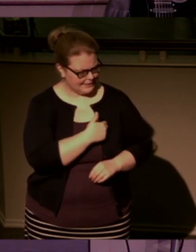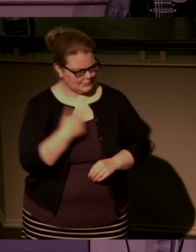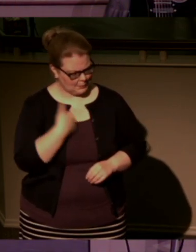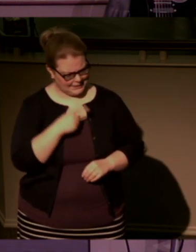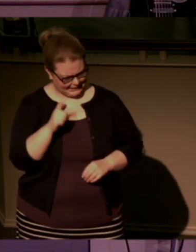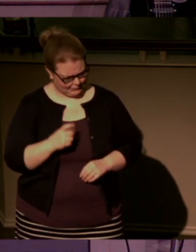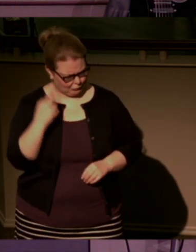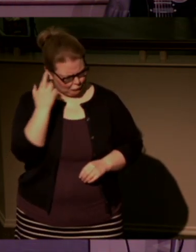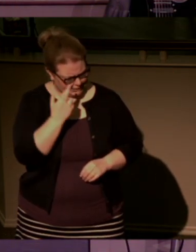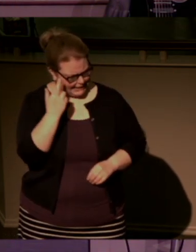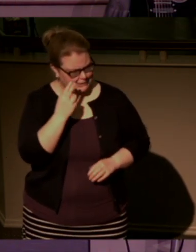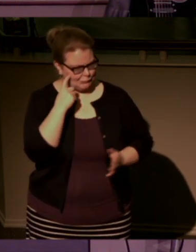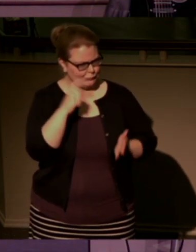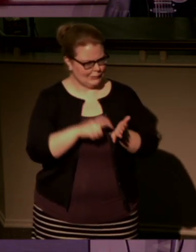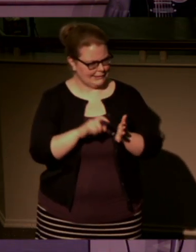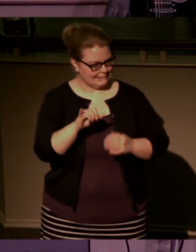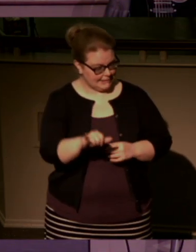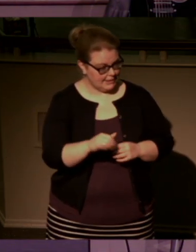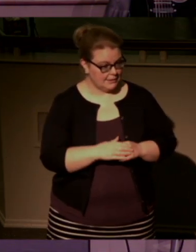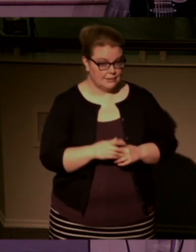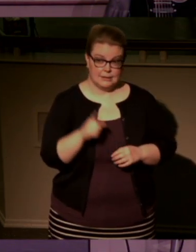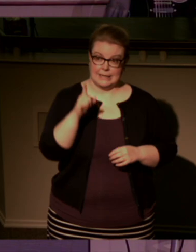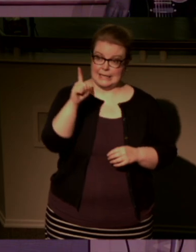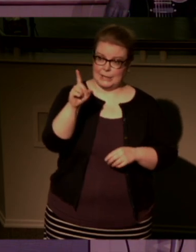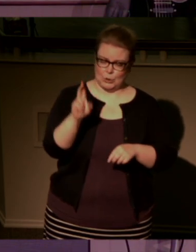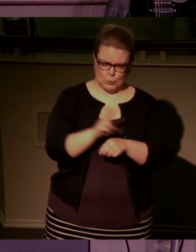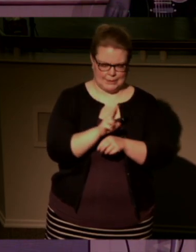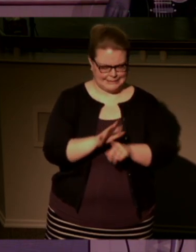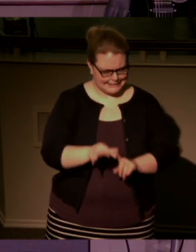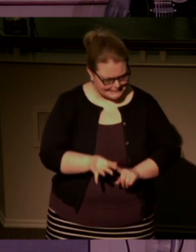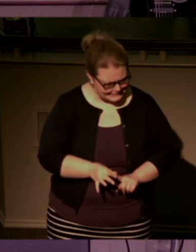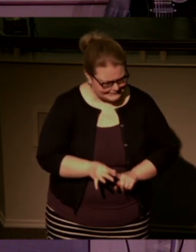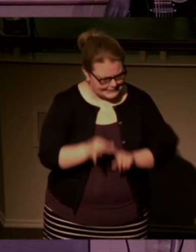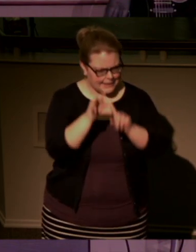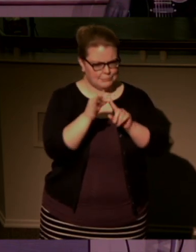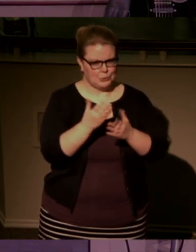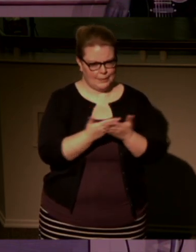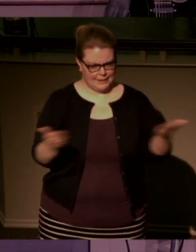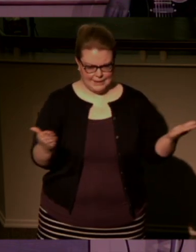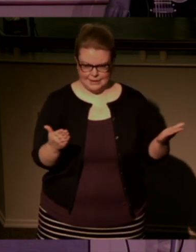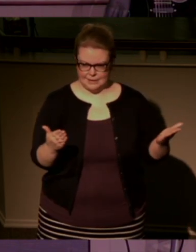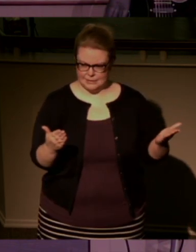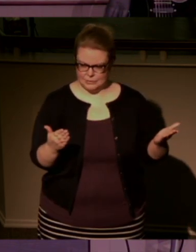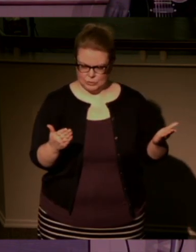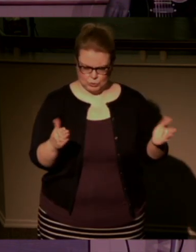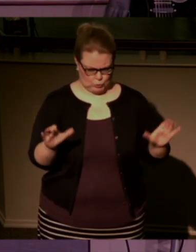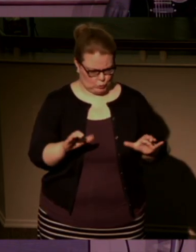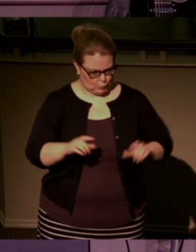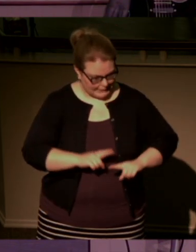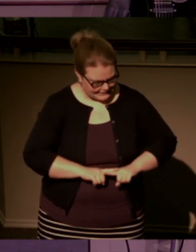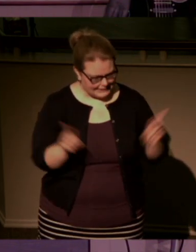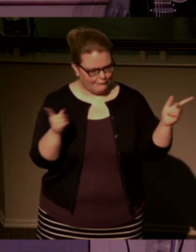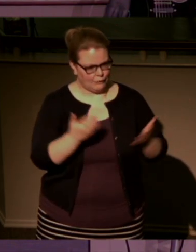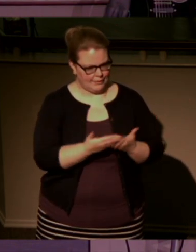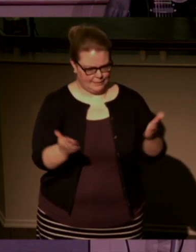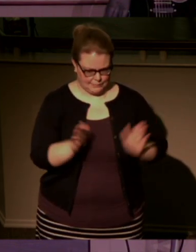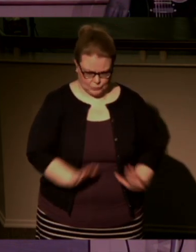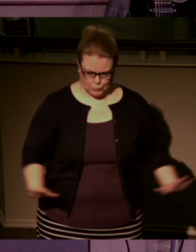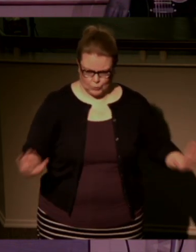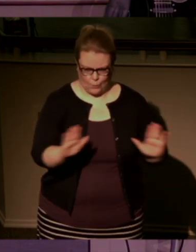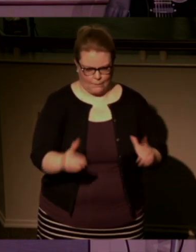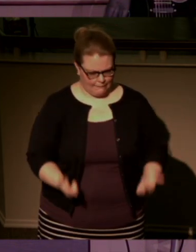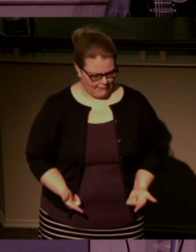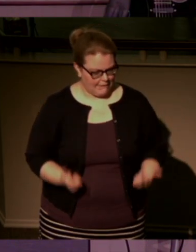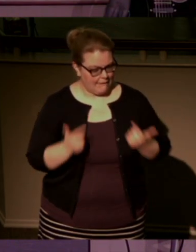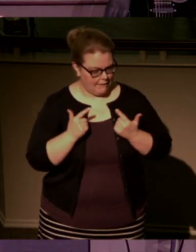morning. Because God uses exceptional things to do a very different thing in your life. So